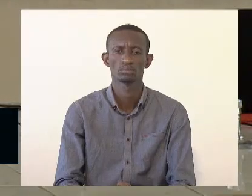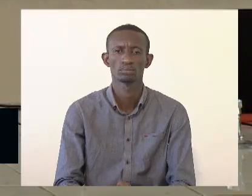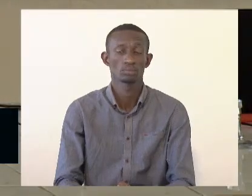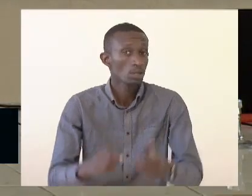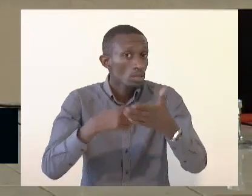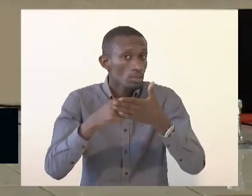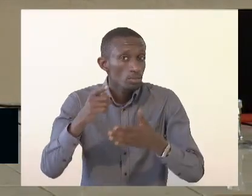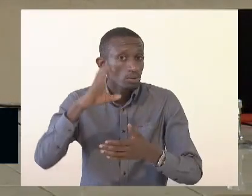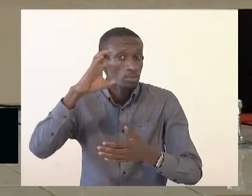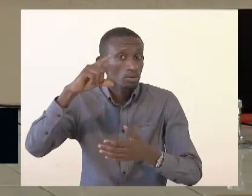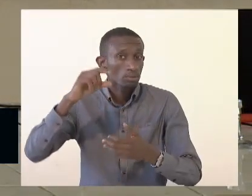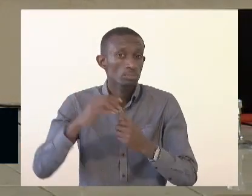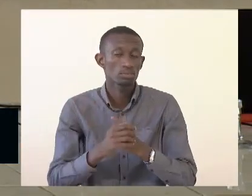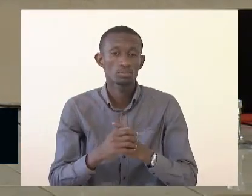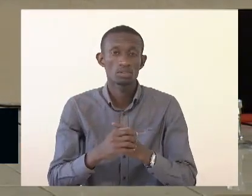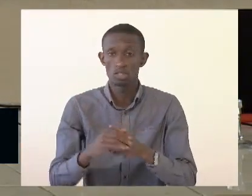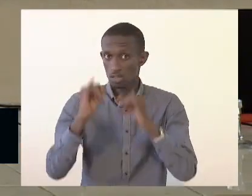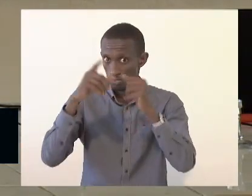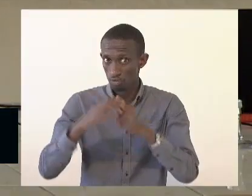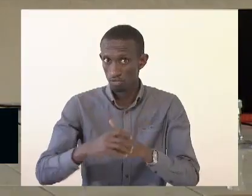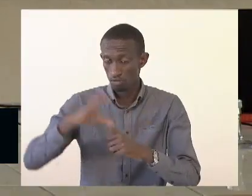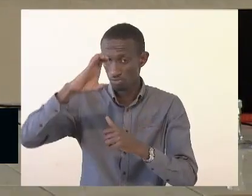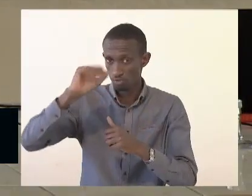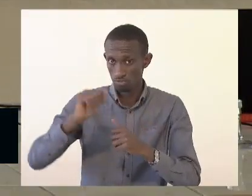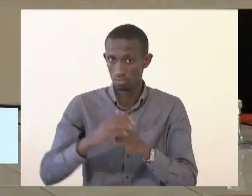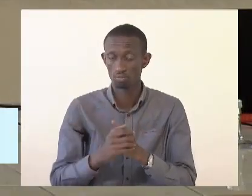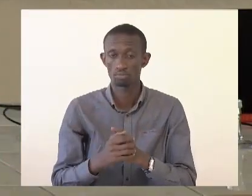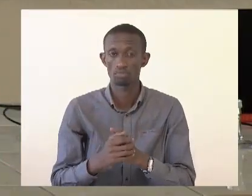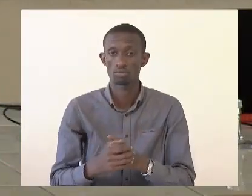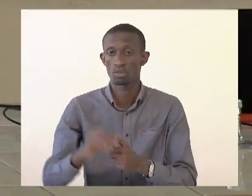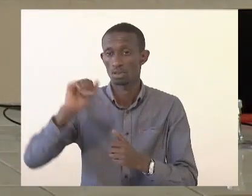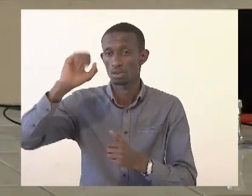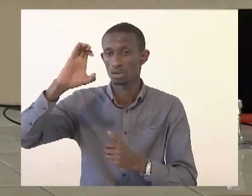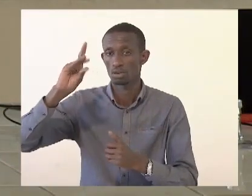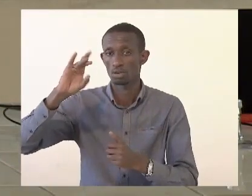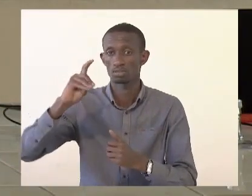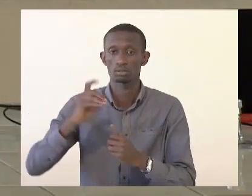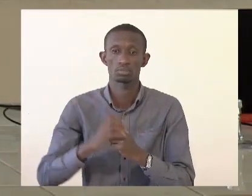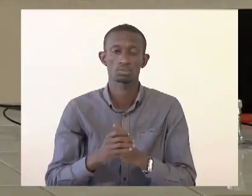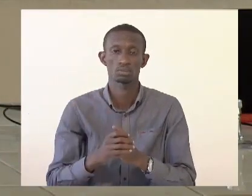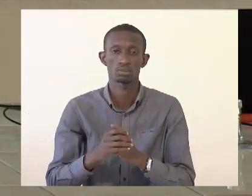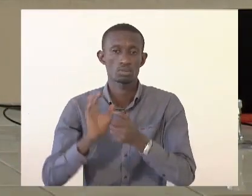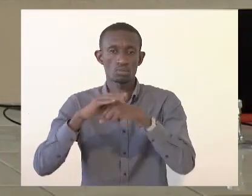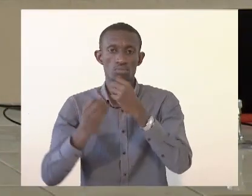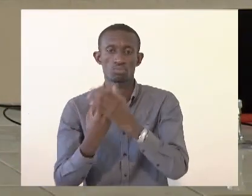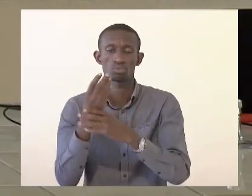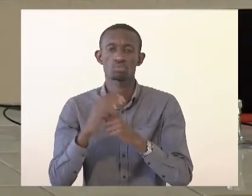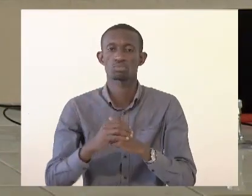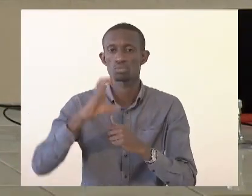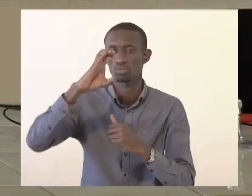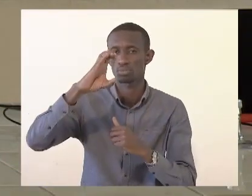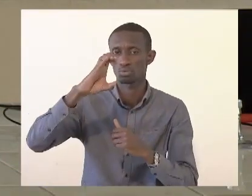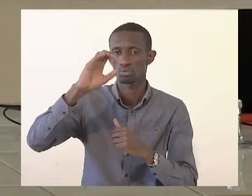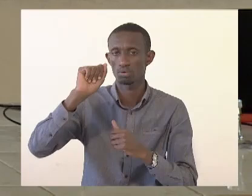the carbonates, when a hydrogen carbonate reacts with an acid, we produce carbon dioxide, that is one of the